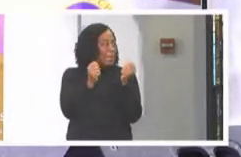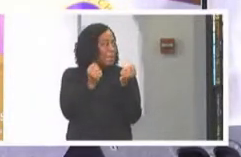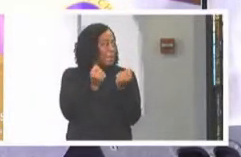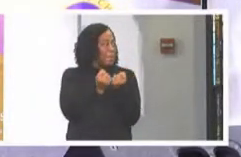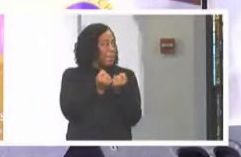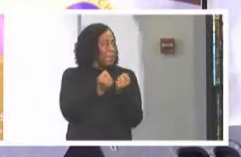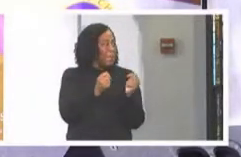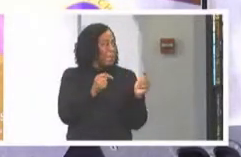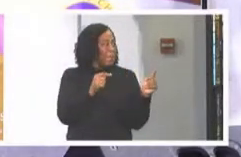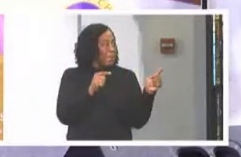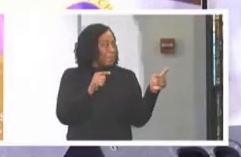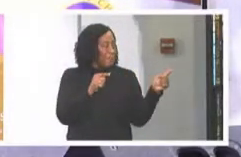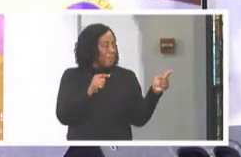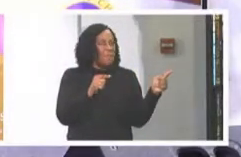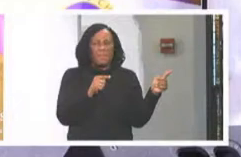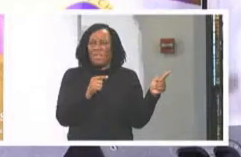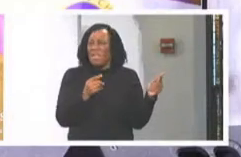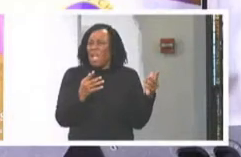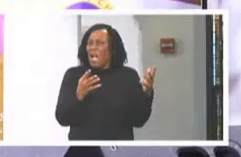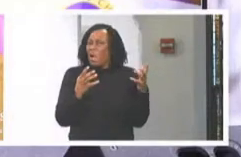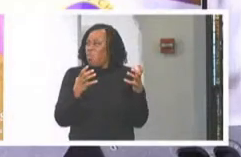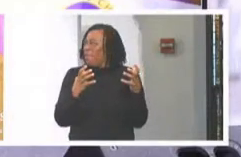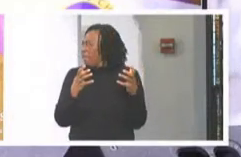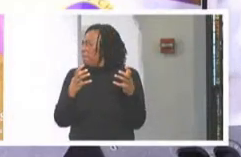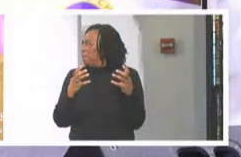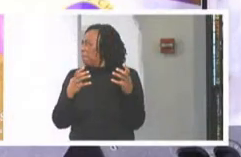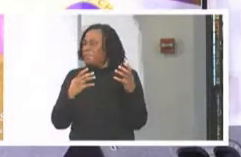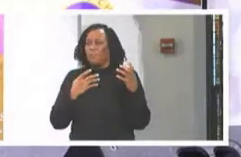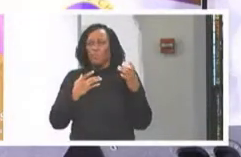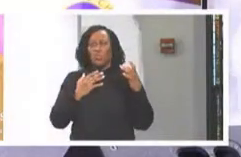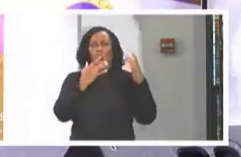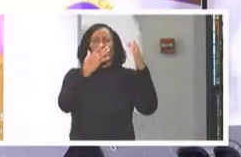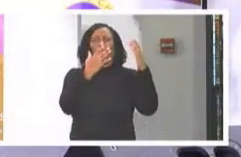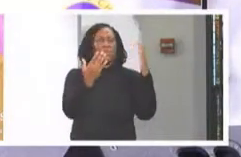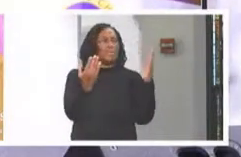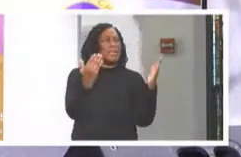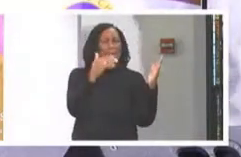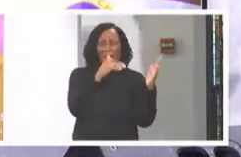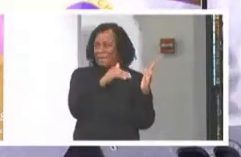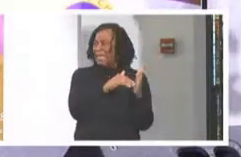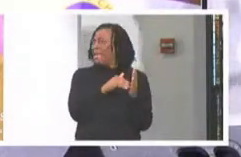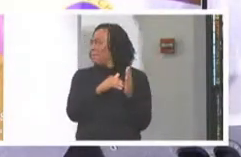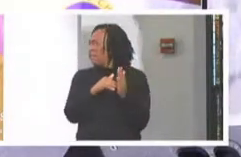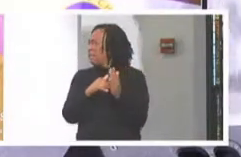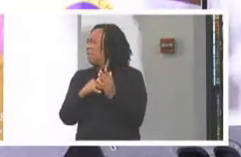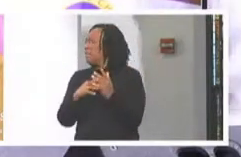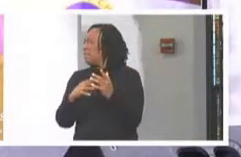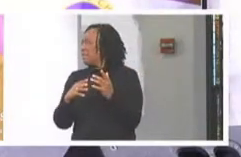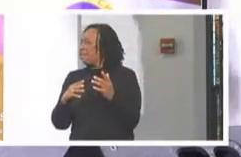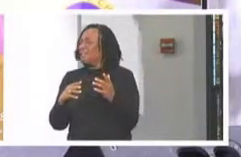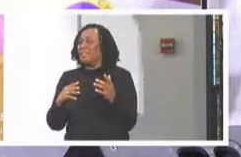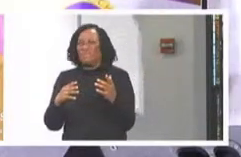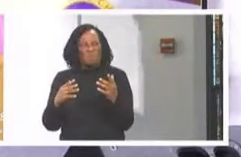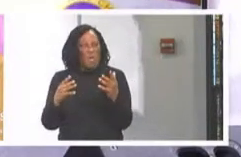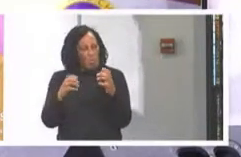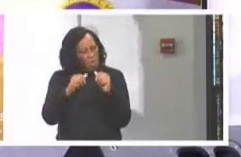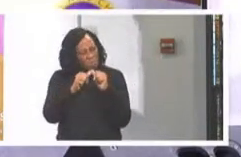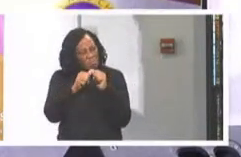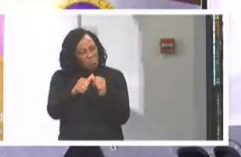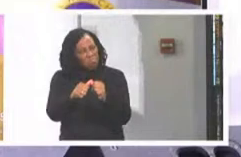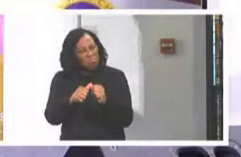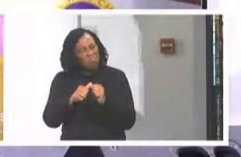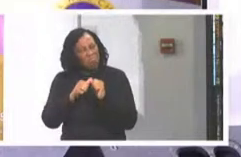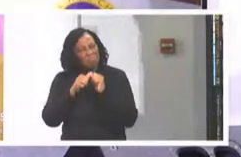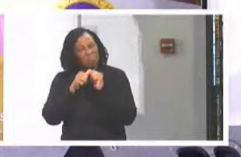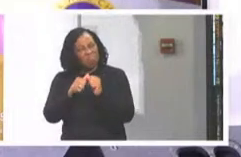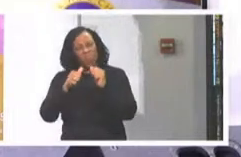because there's a worship in this place. We're not just going to move on to the next part. We're going to sing this